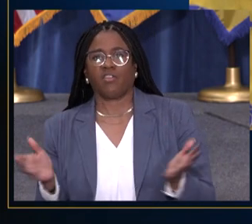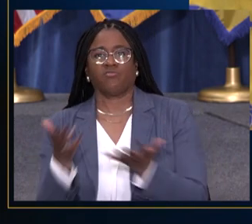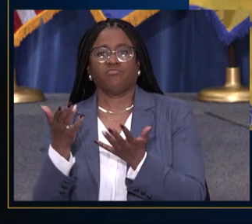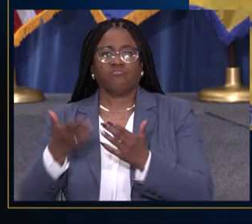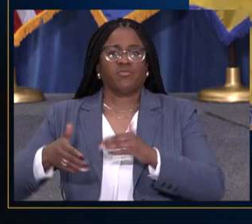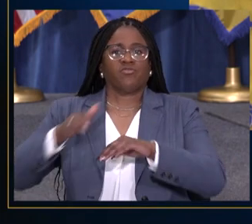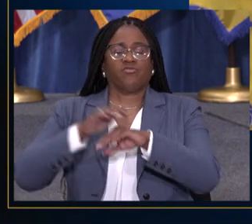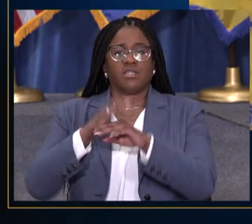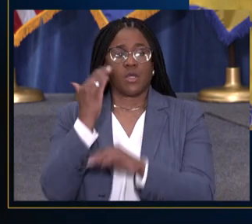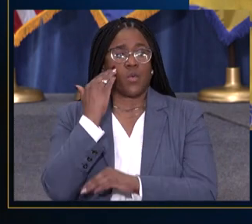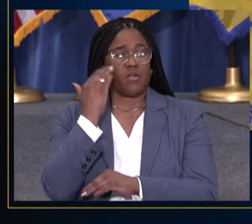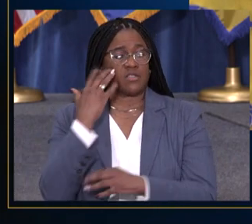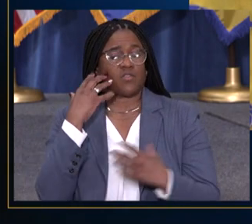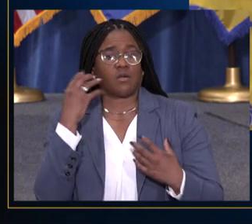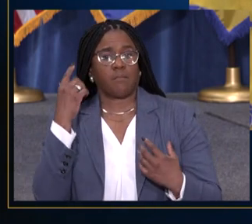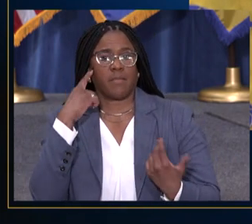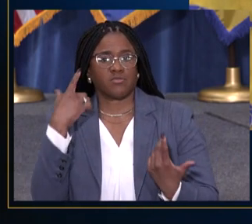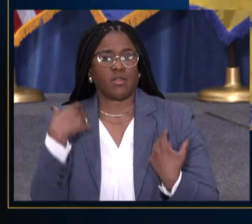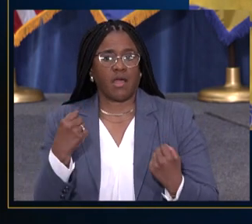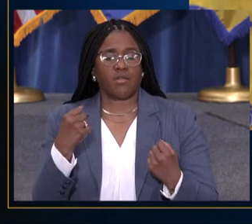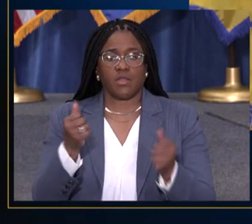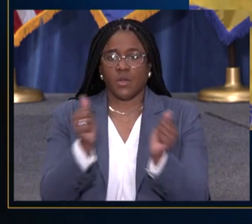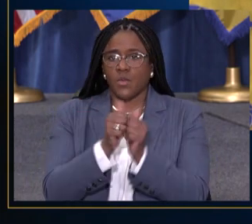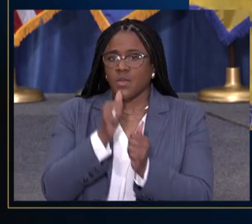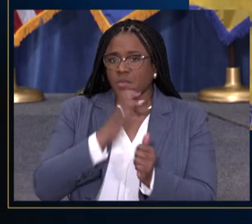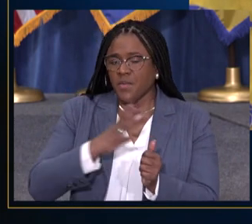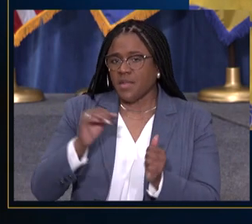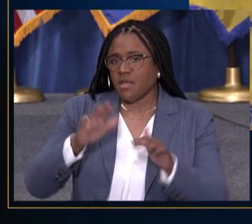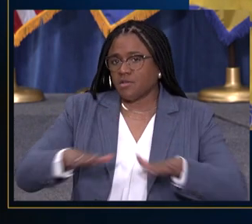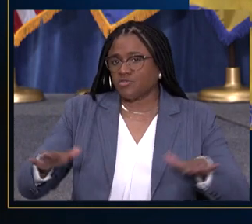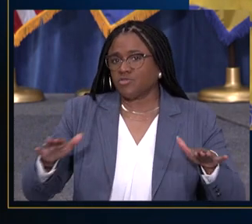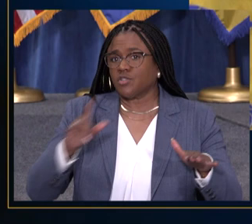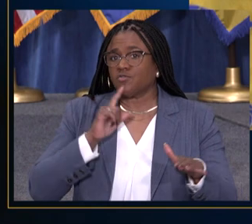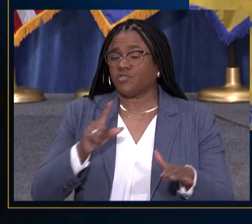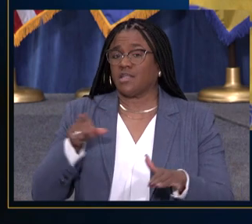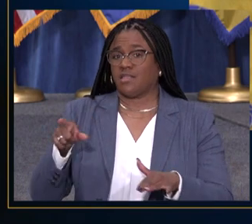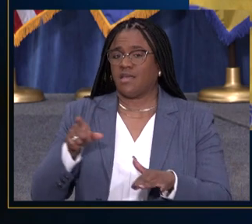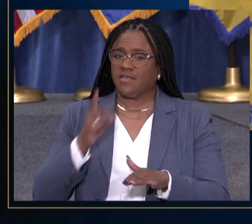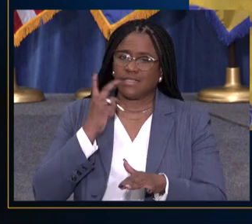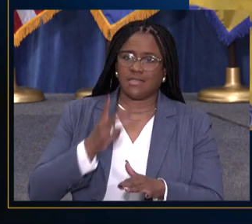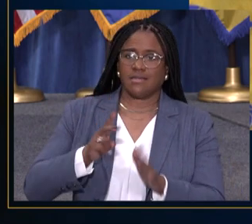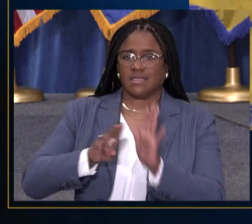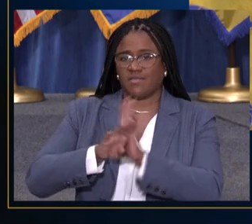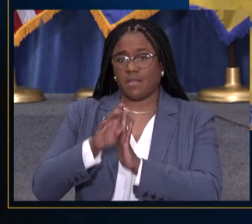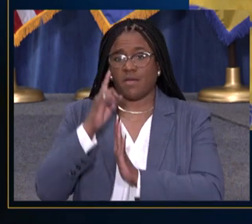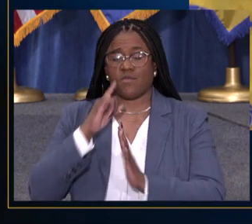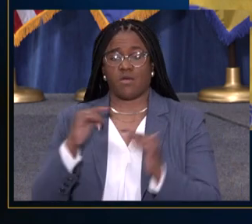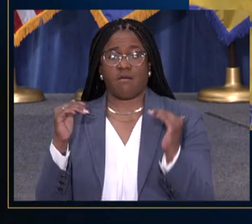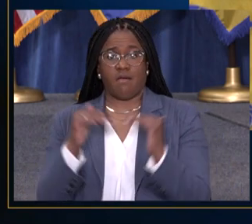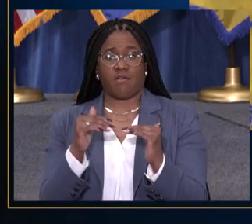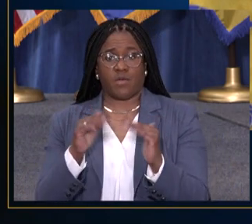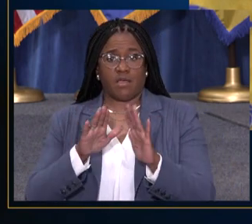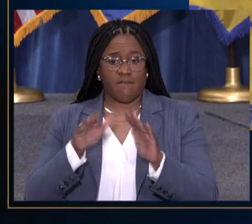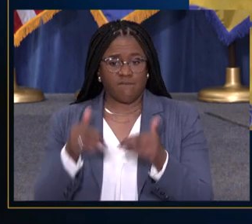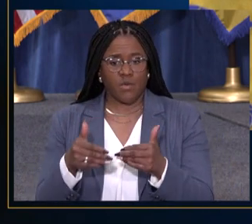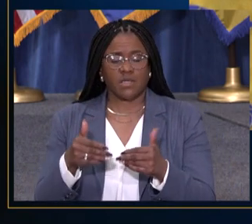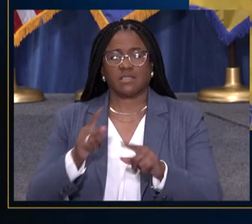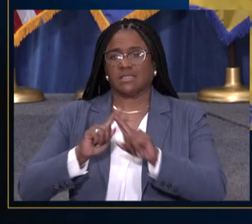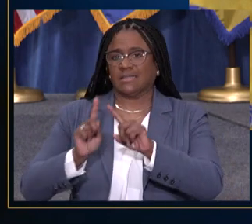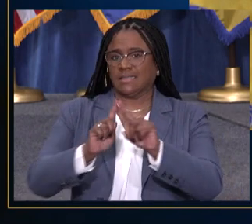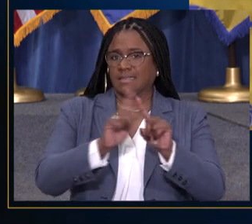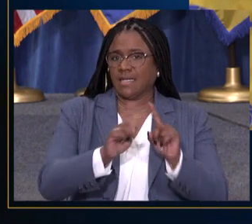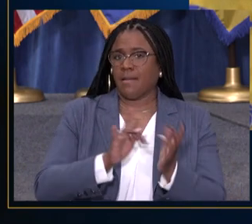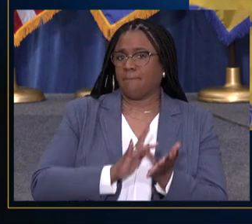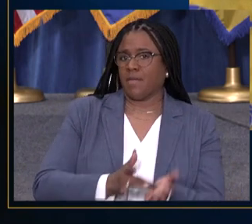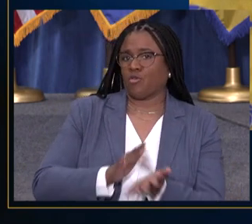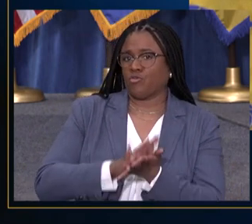mental health among women and children, and has overseen the development of equity-focused curricula at various medical